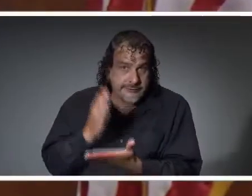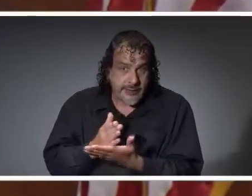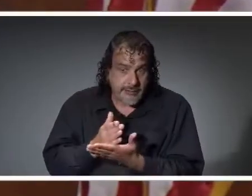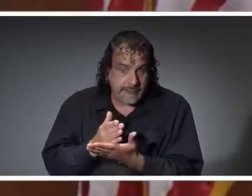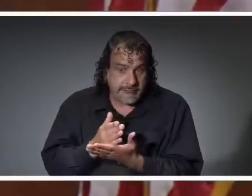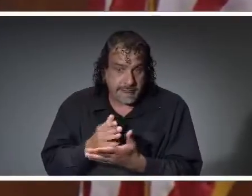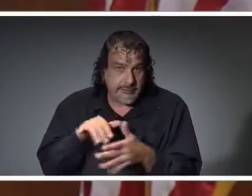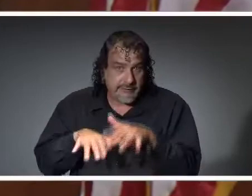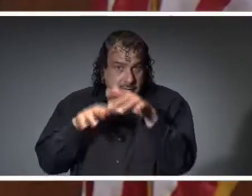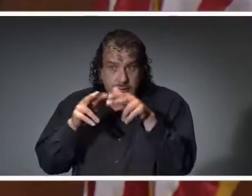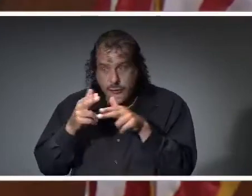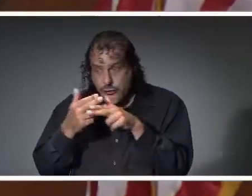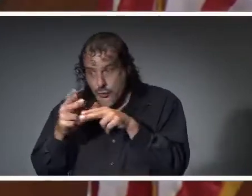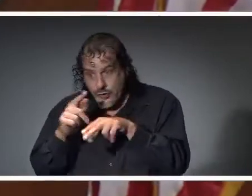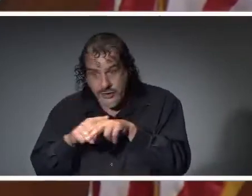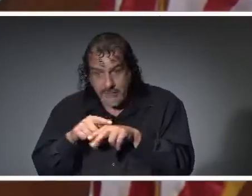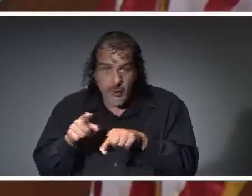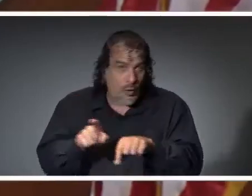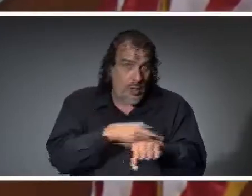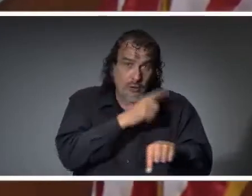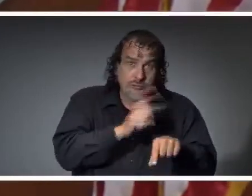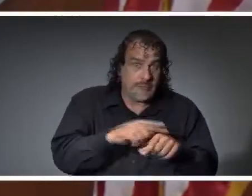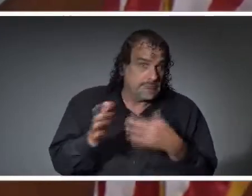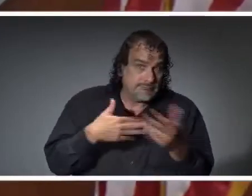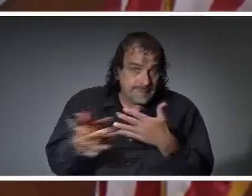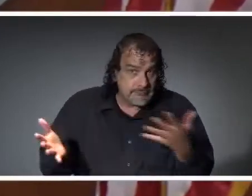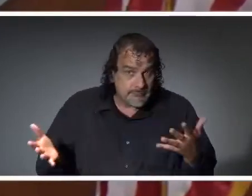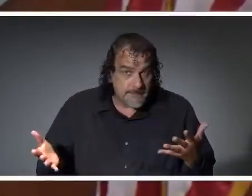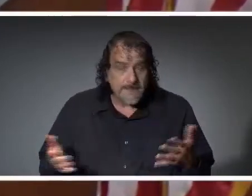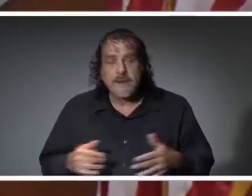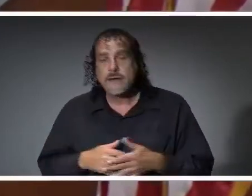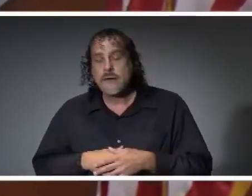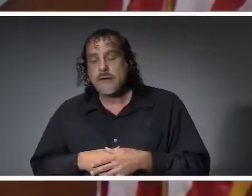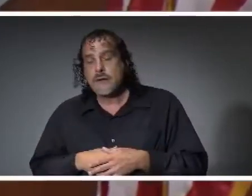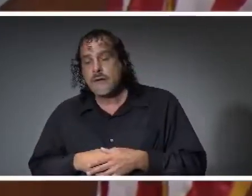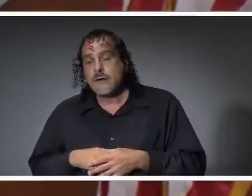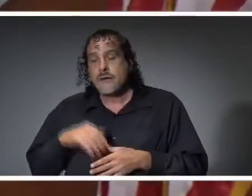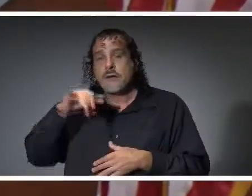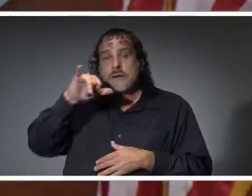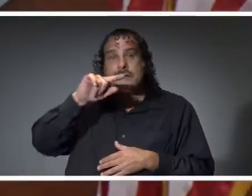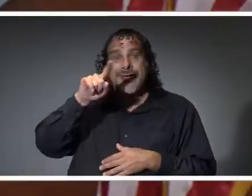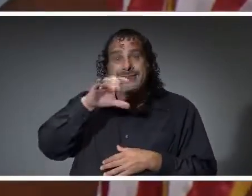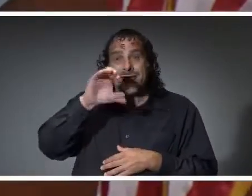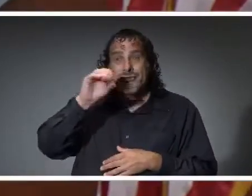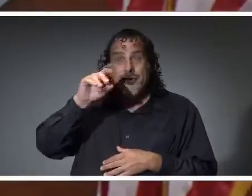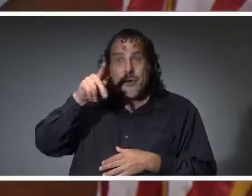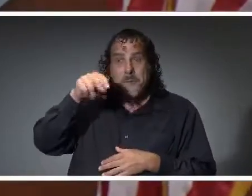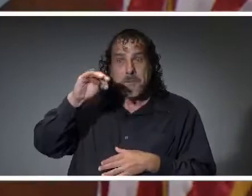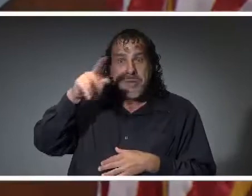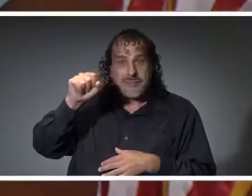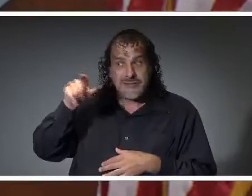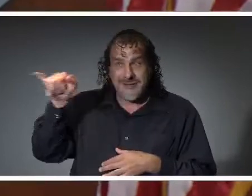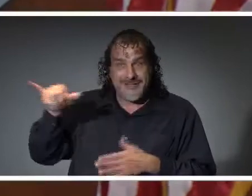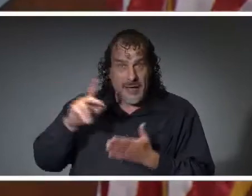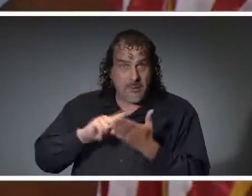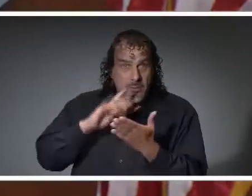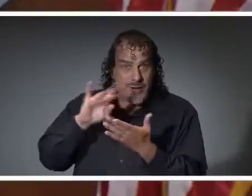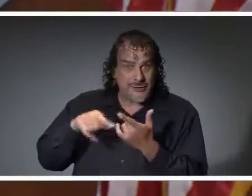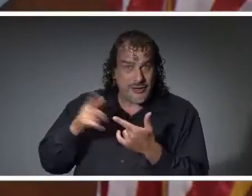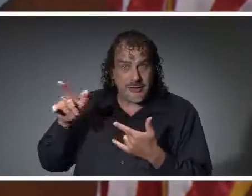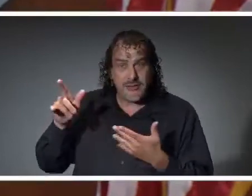or long-term solutions. Obviously, the Yazoo pumps project has